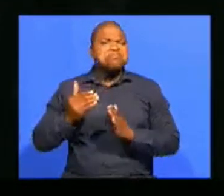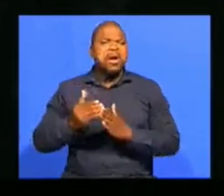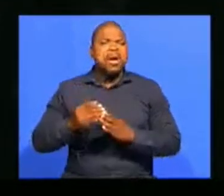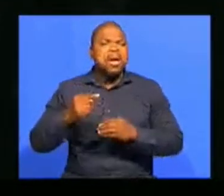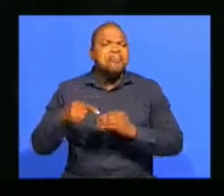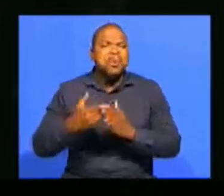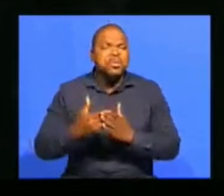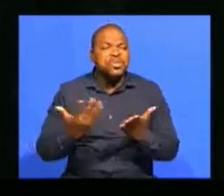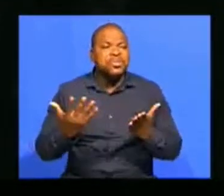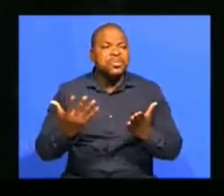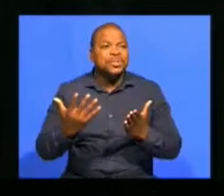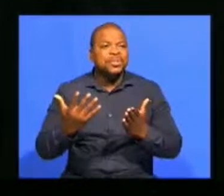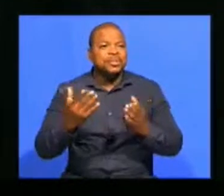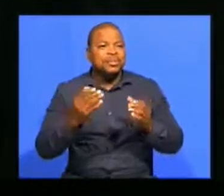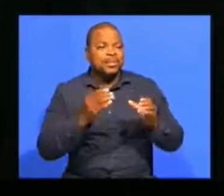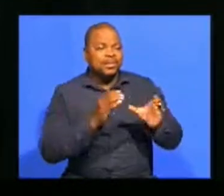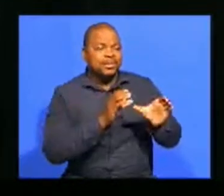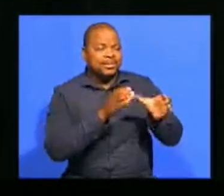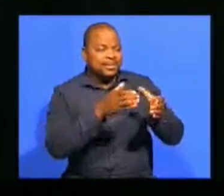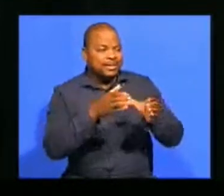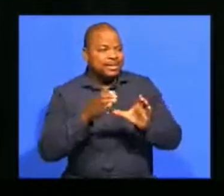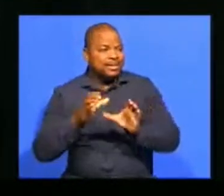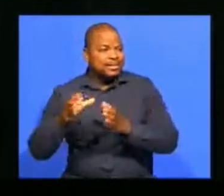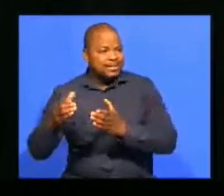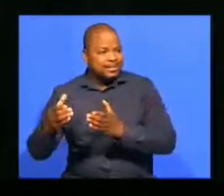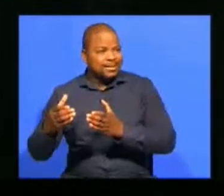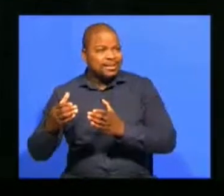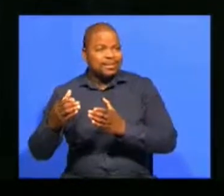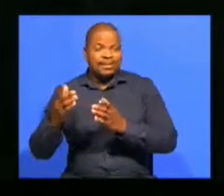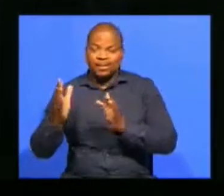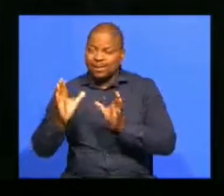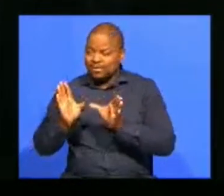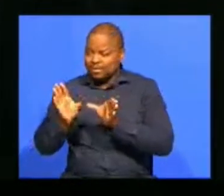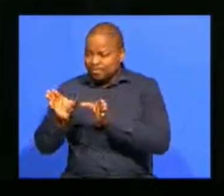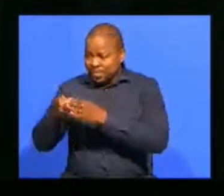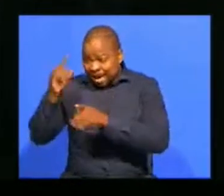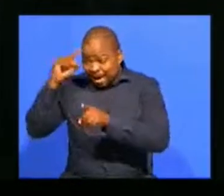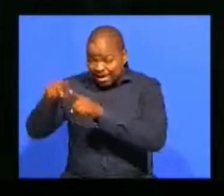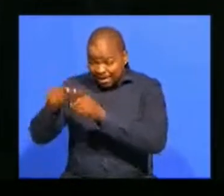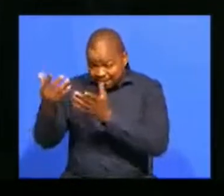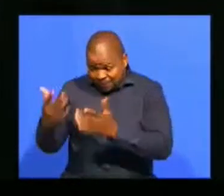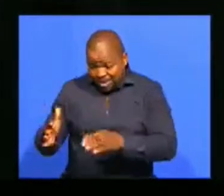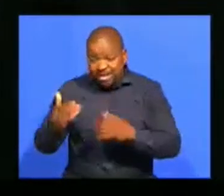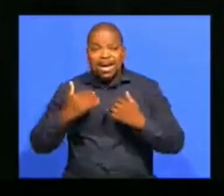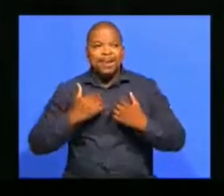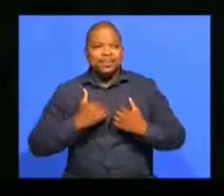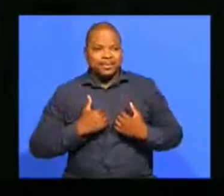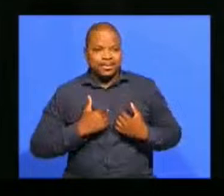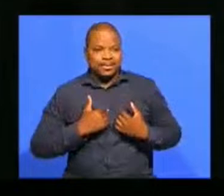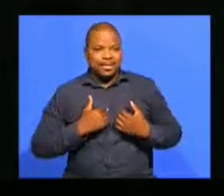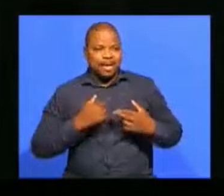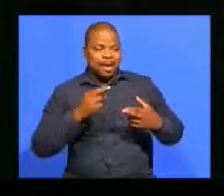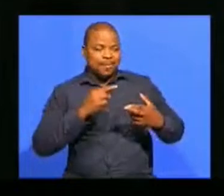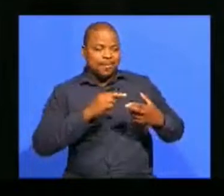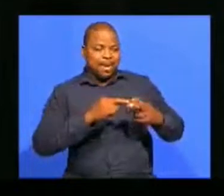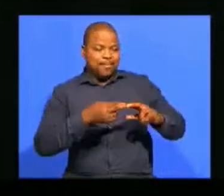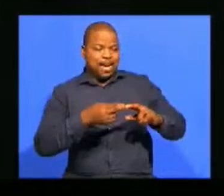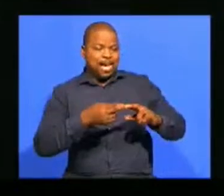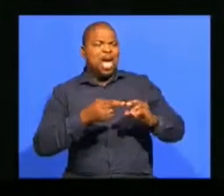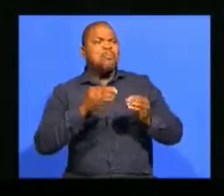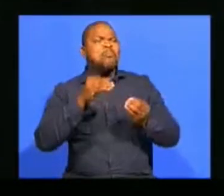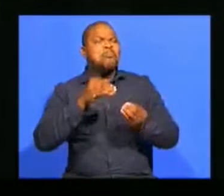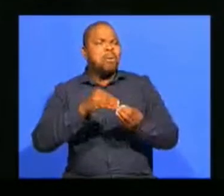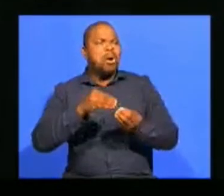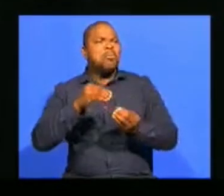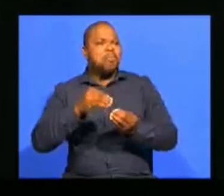around these areas, where we converged and agreed to relate even